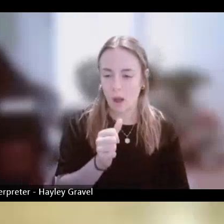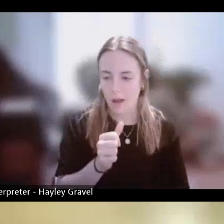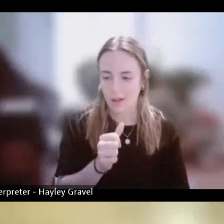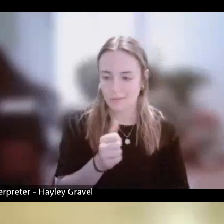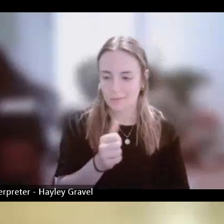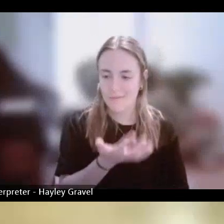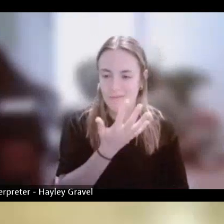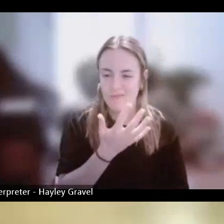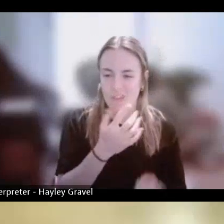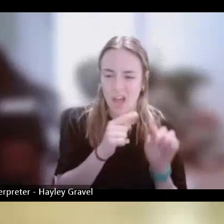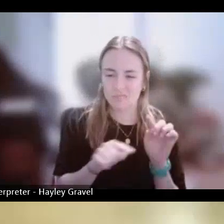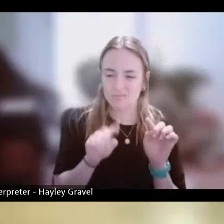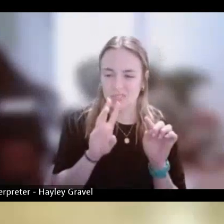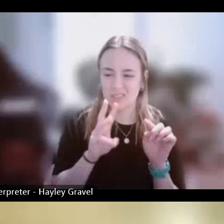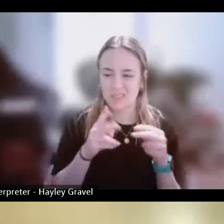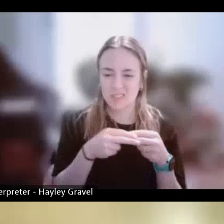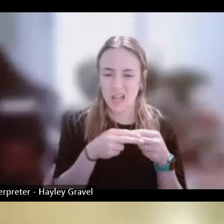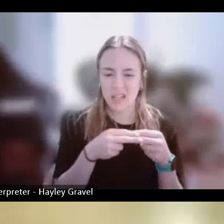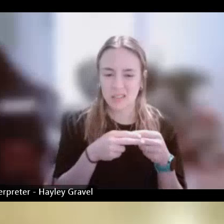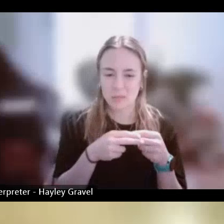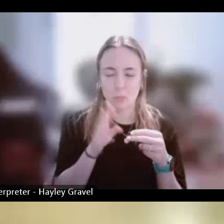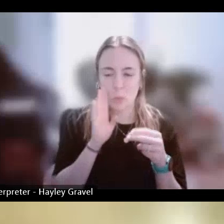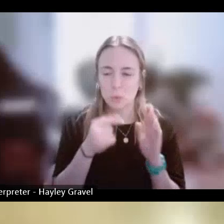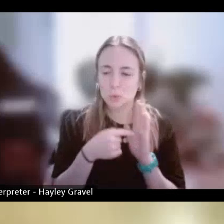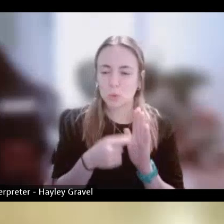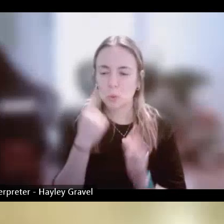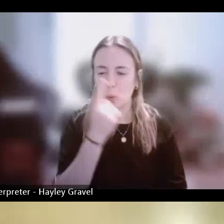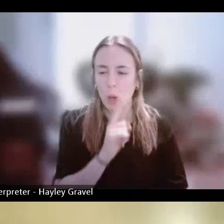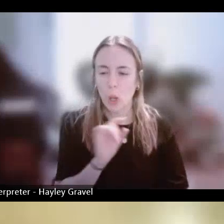what it should look like. Okay.